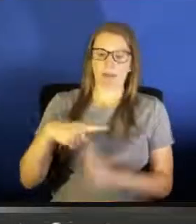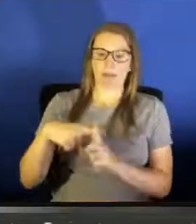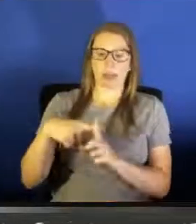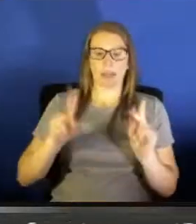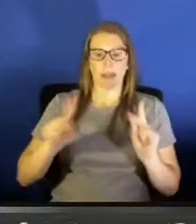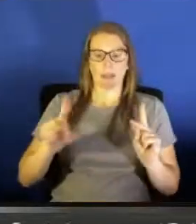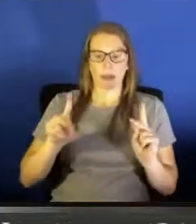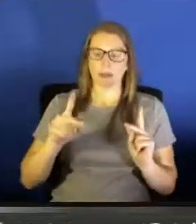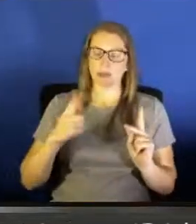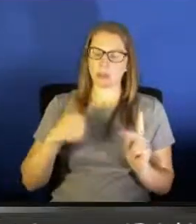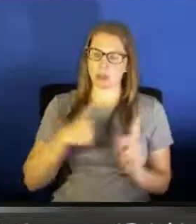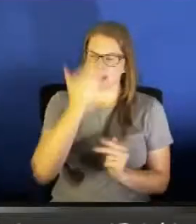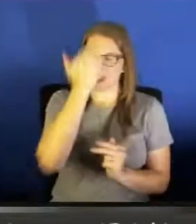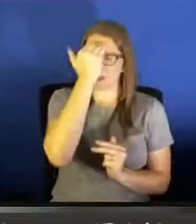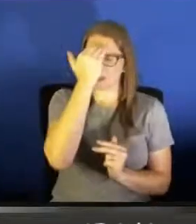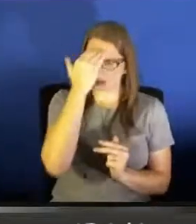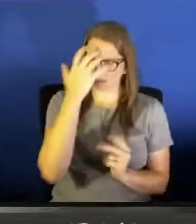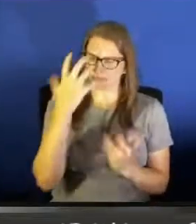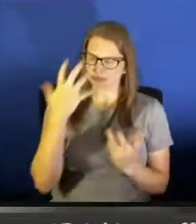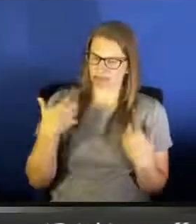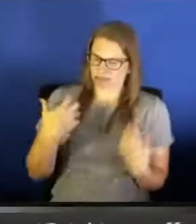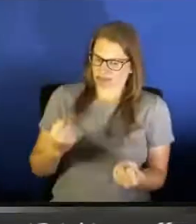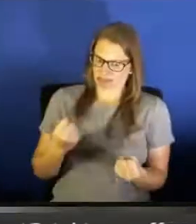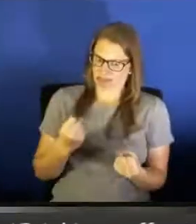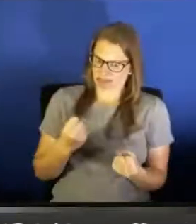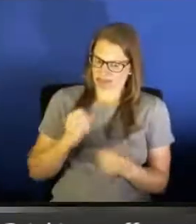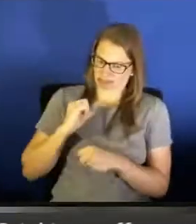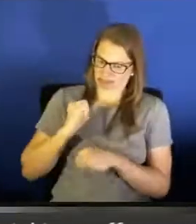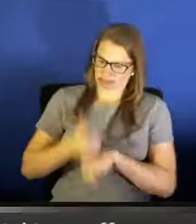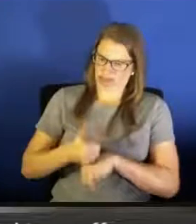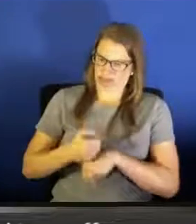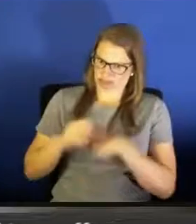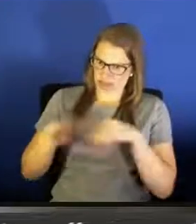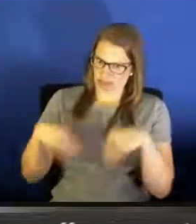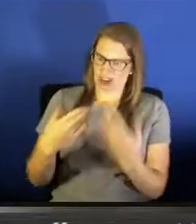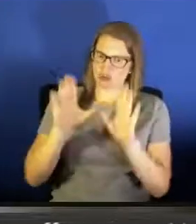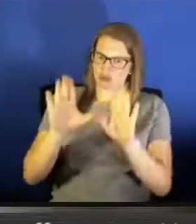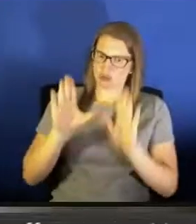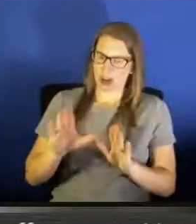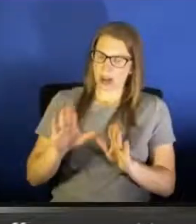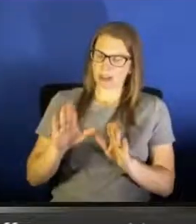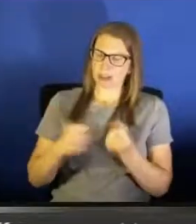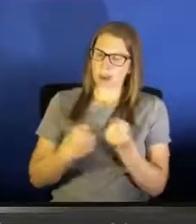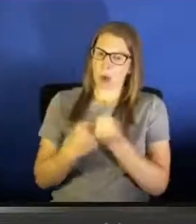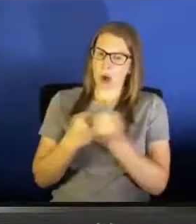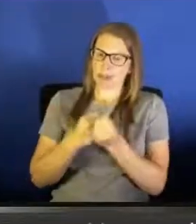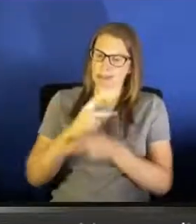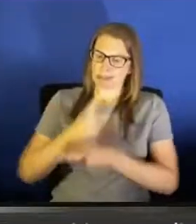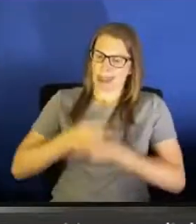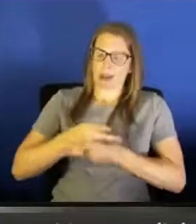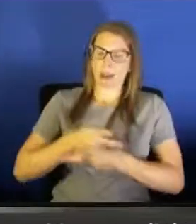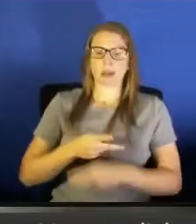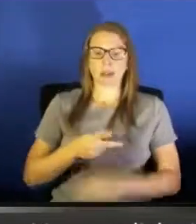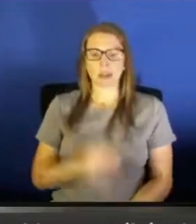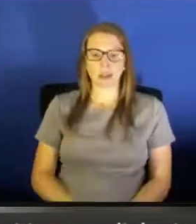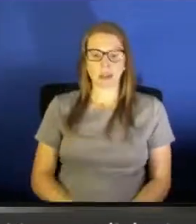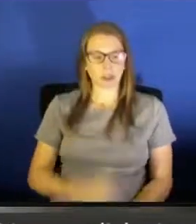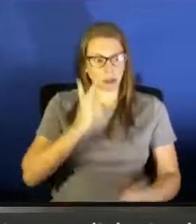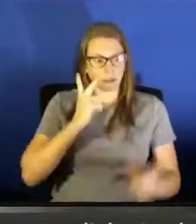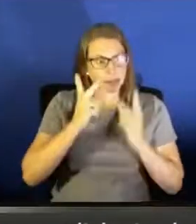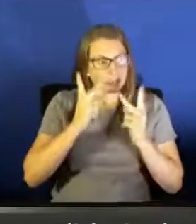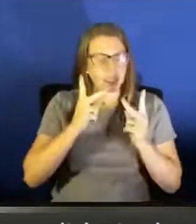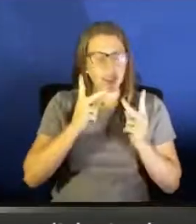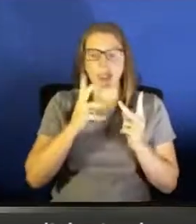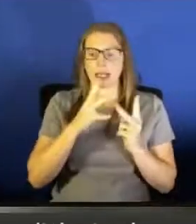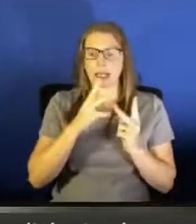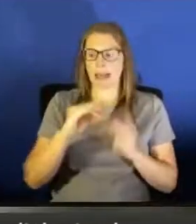structures in place to support that great care that's provided. So We've given visibility and created structures for